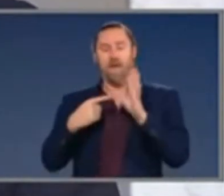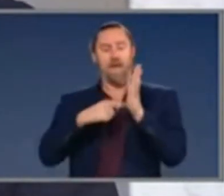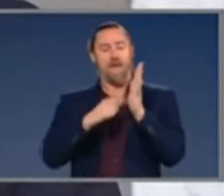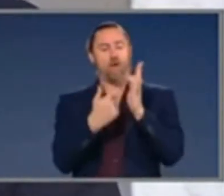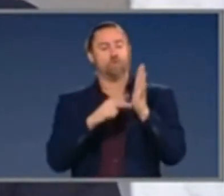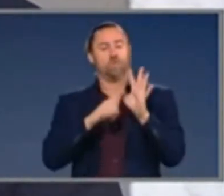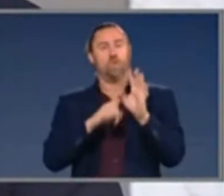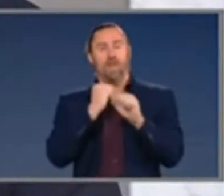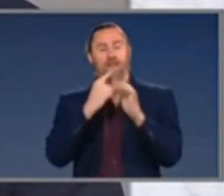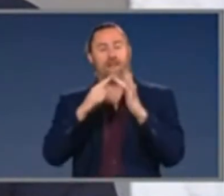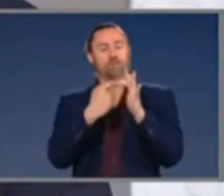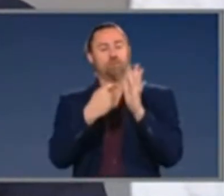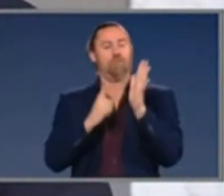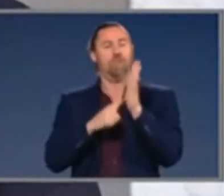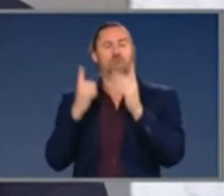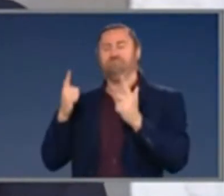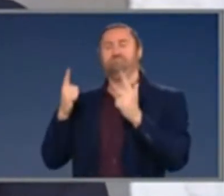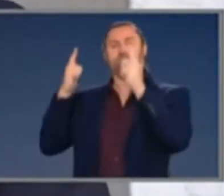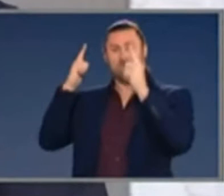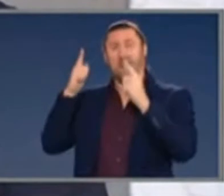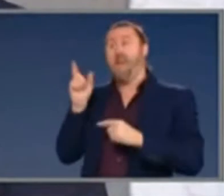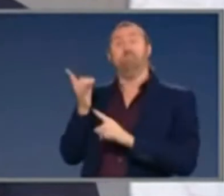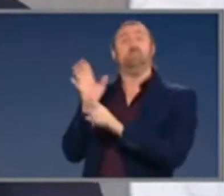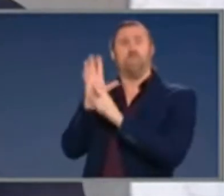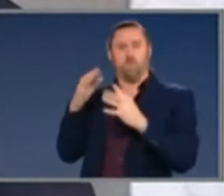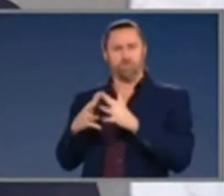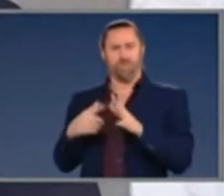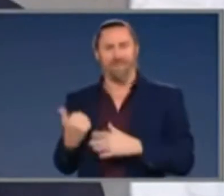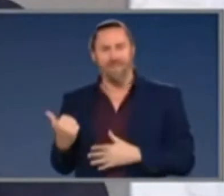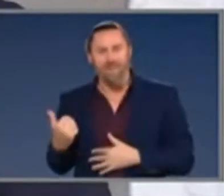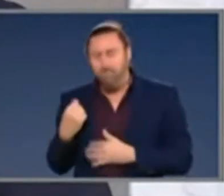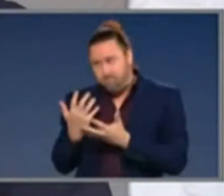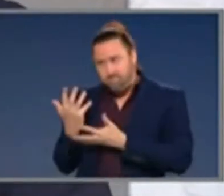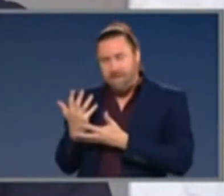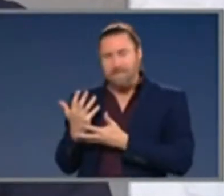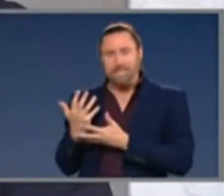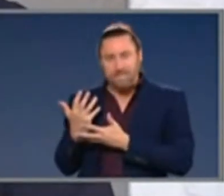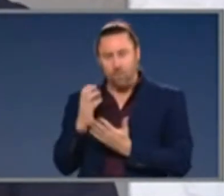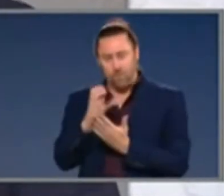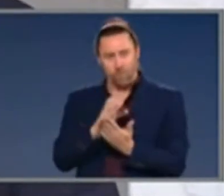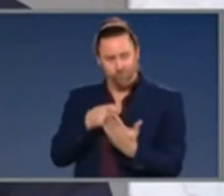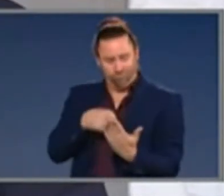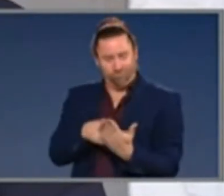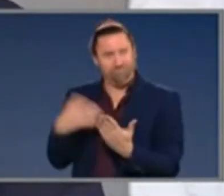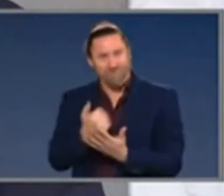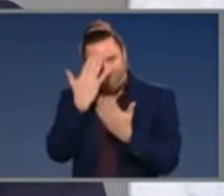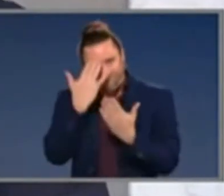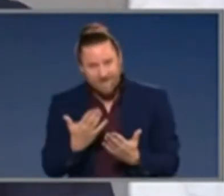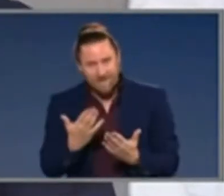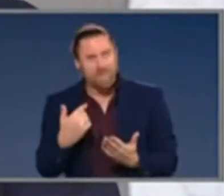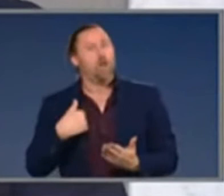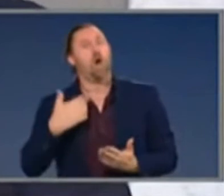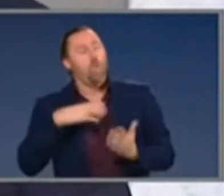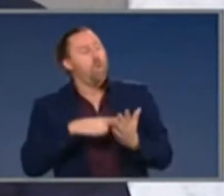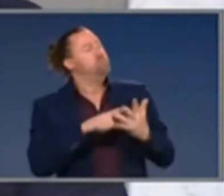also a Western Australian. So I'm concerned about the sort of combative way that this is unfolding in Western Australia, and I would like to find a much